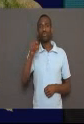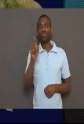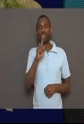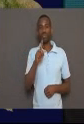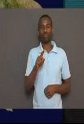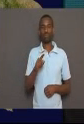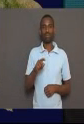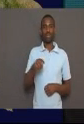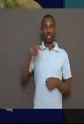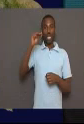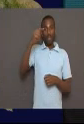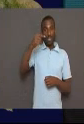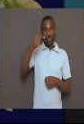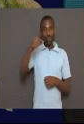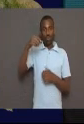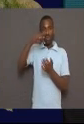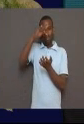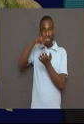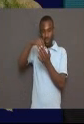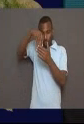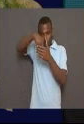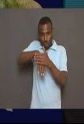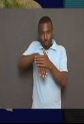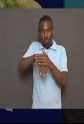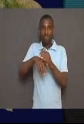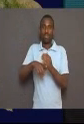up out of the center of the reservoir.